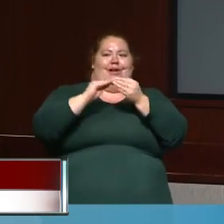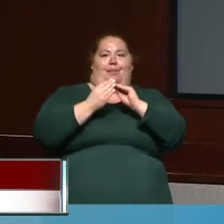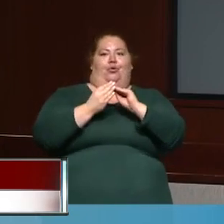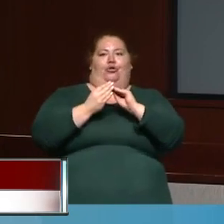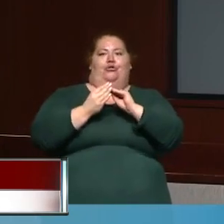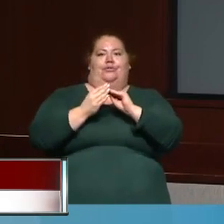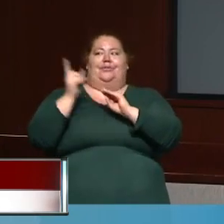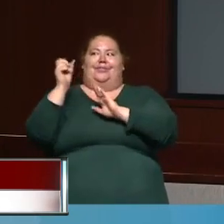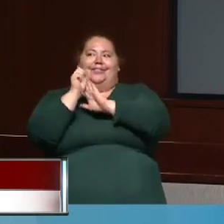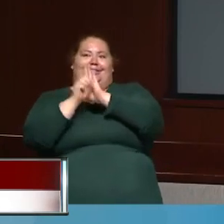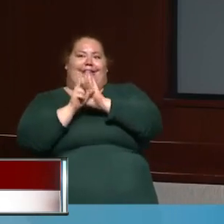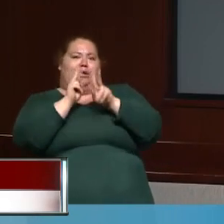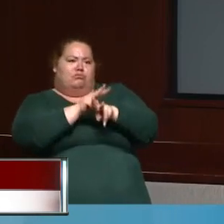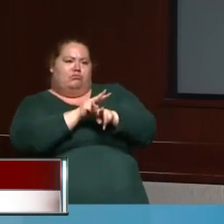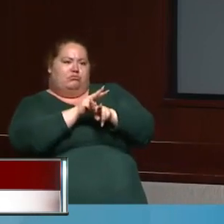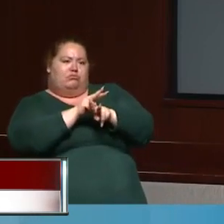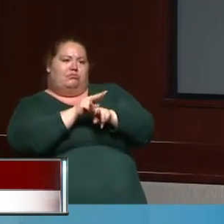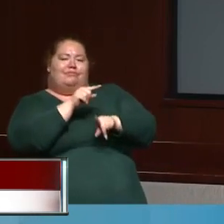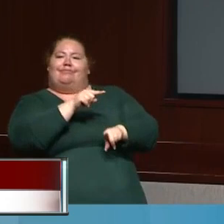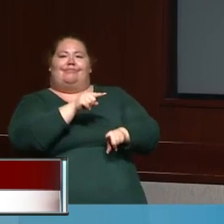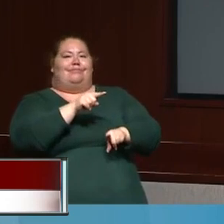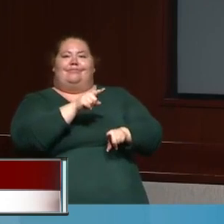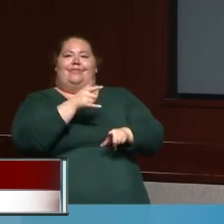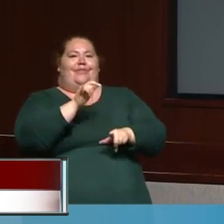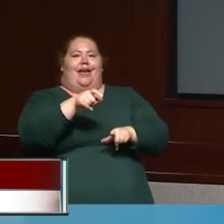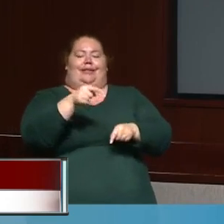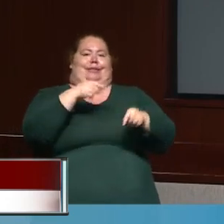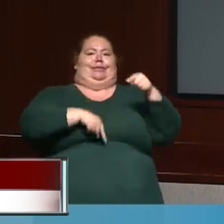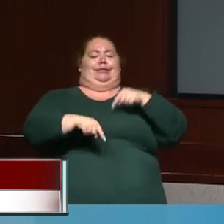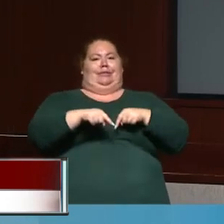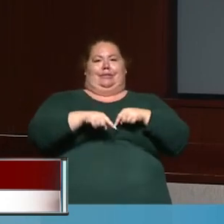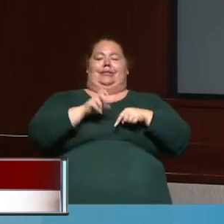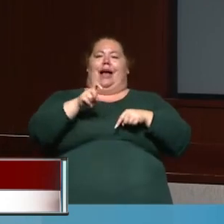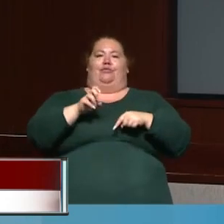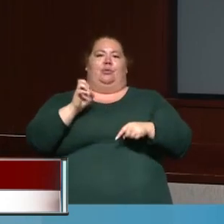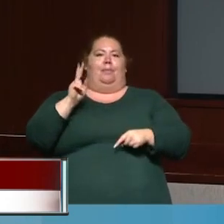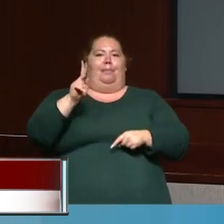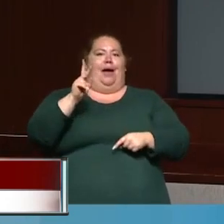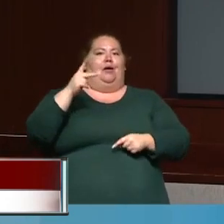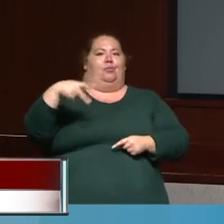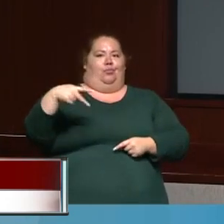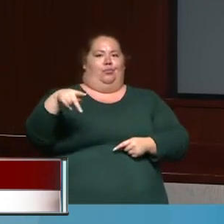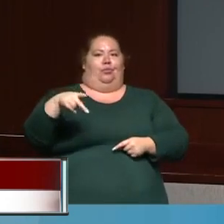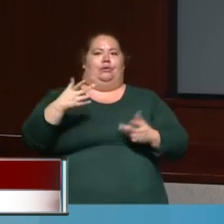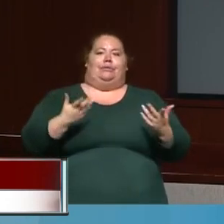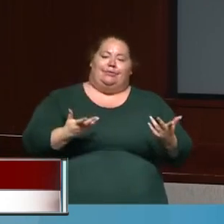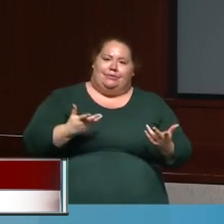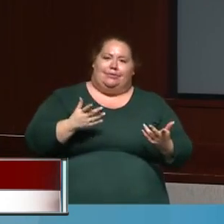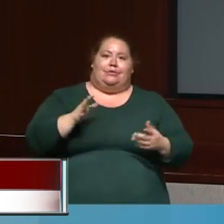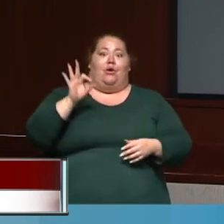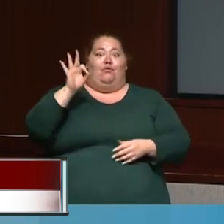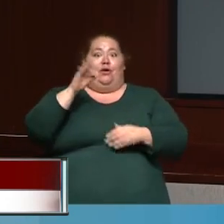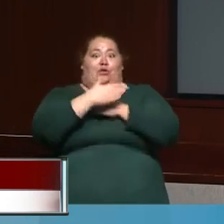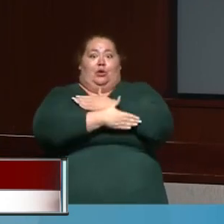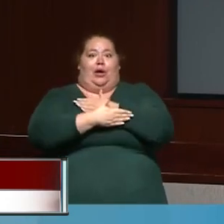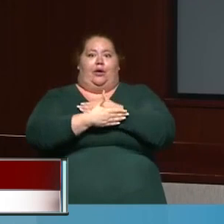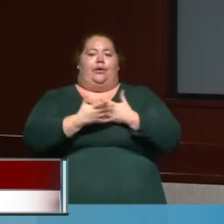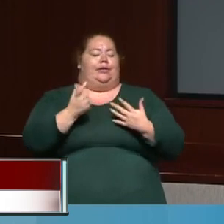on. We don't want this to happen, and I'm sure Fresno is fairly irate about